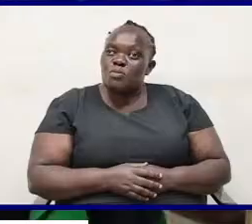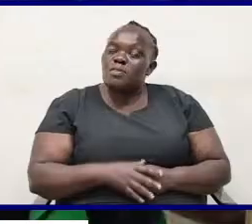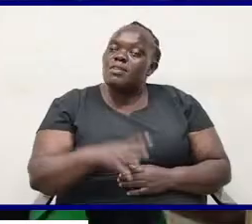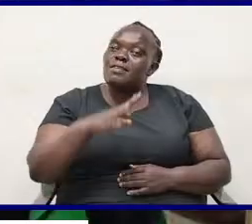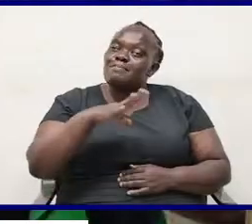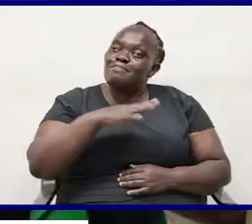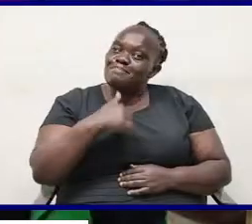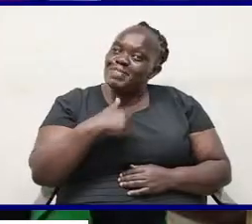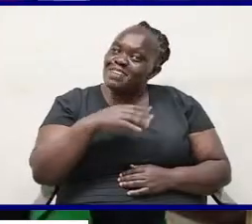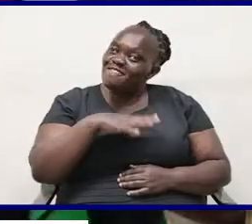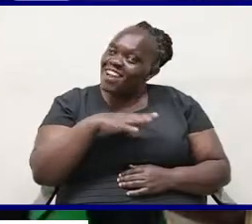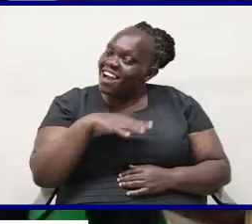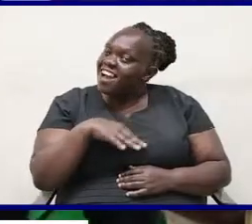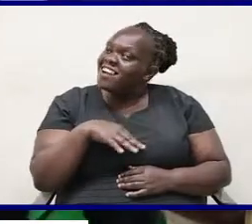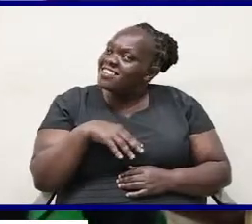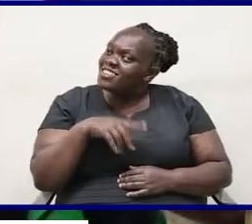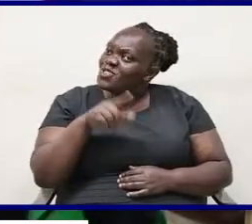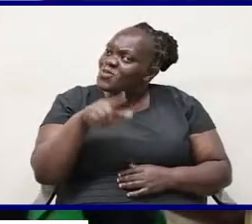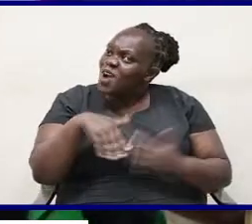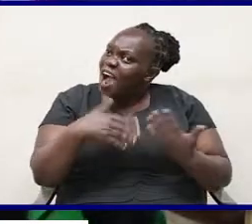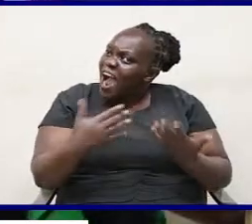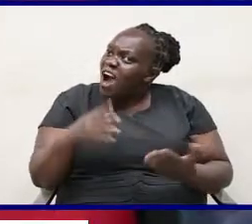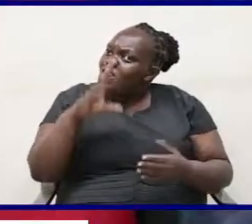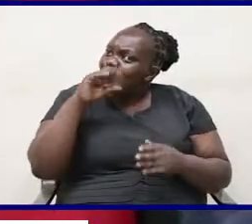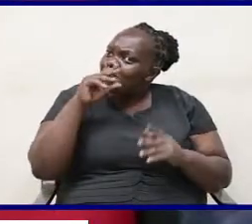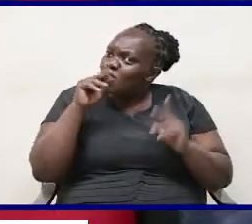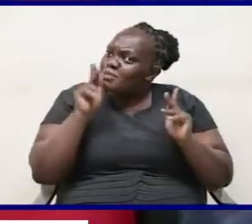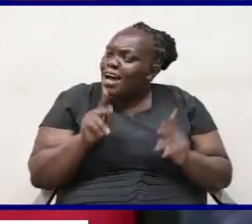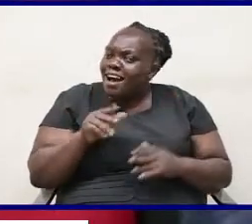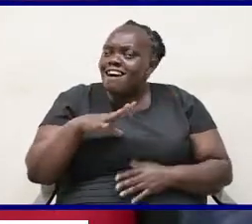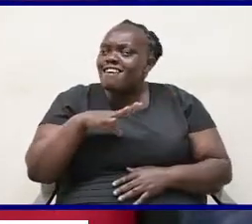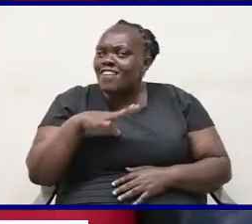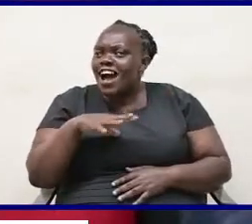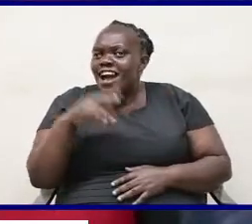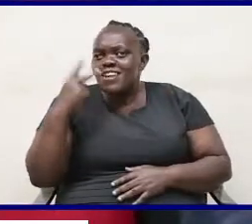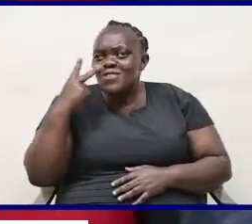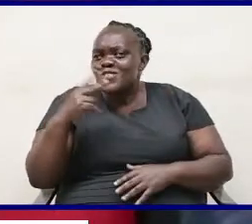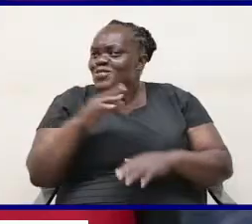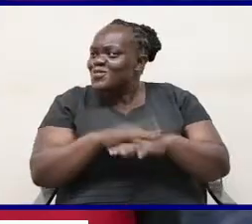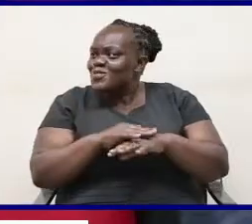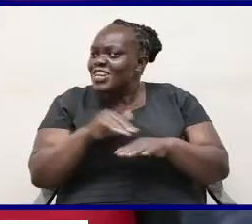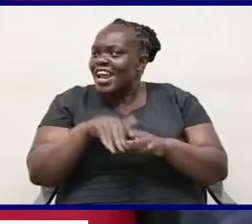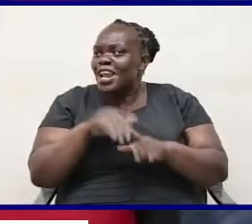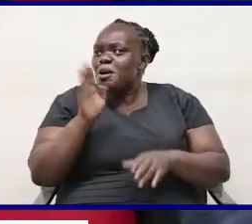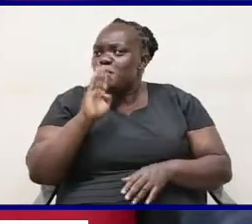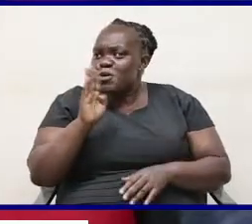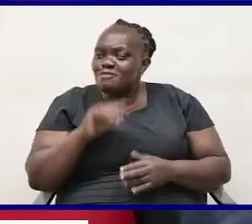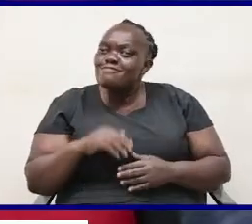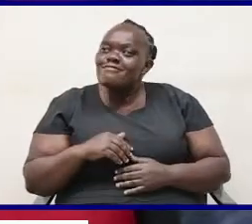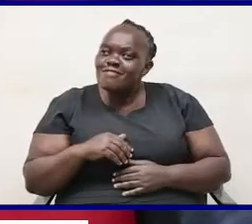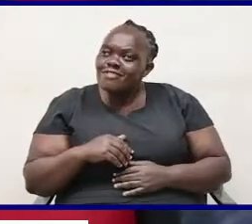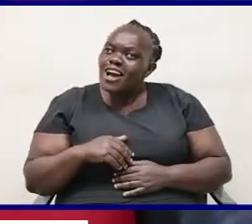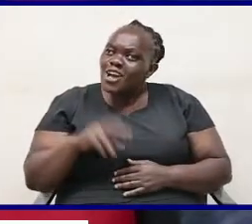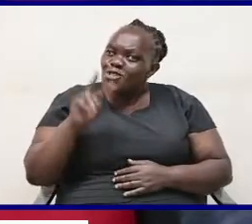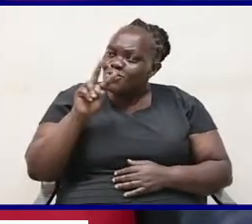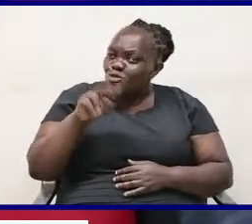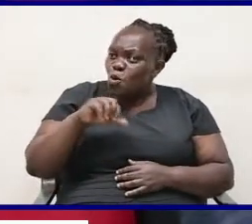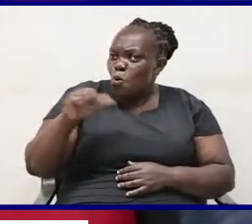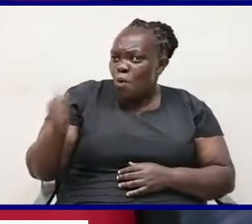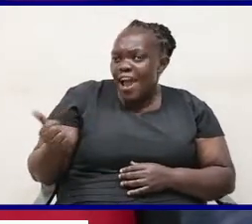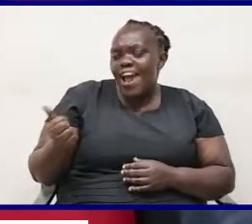I'm fine, thank you. And how are you, Spox? Very fine. You're looking very elegant in blue. You look very